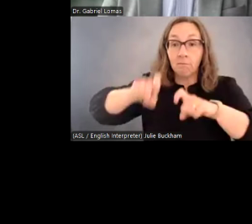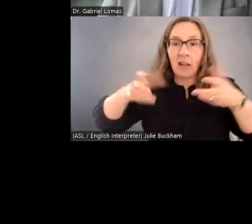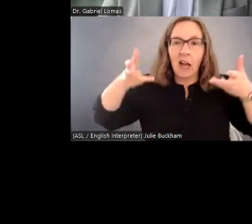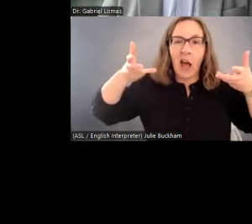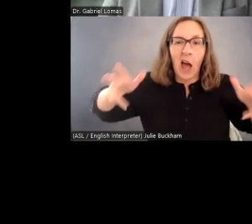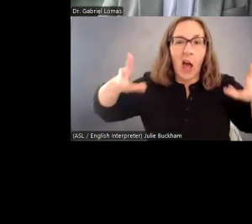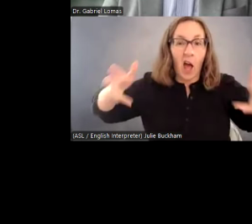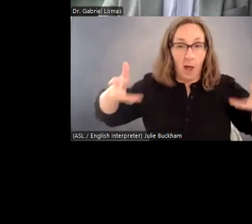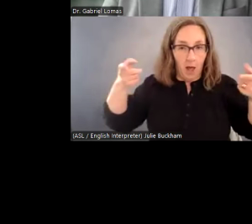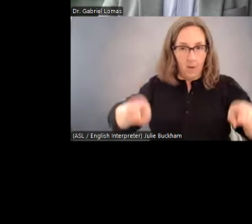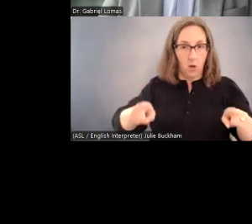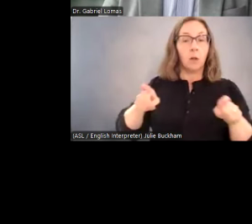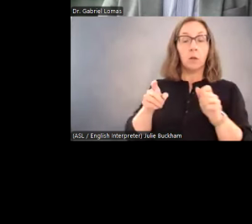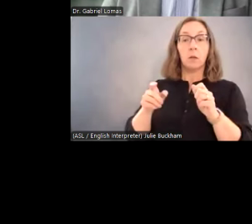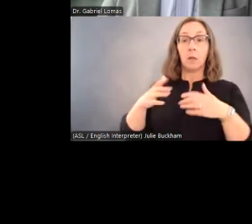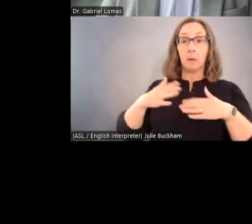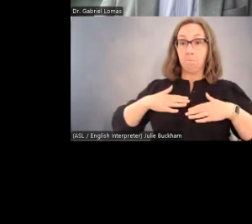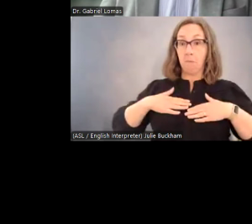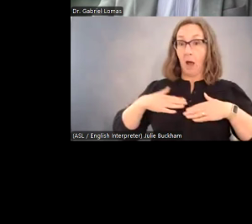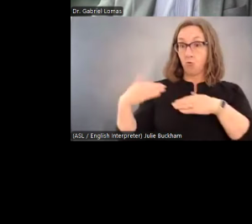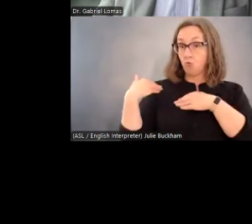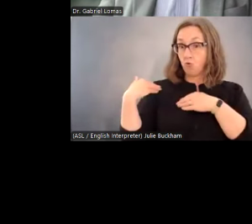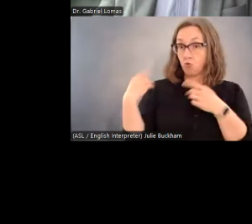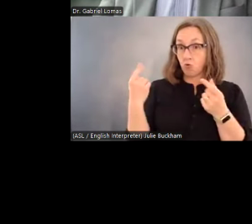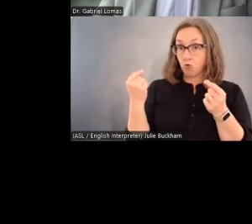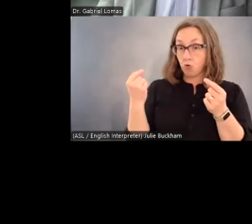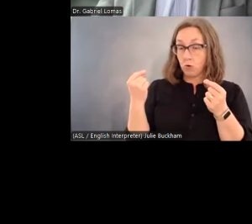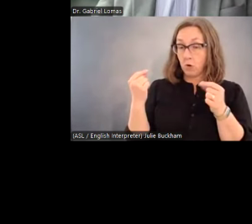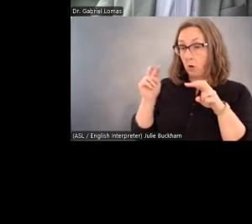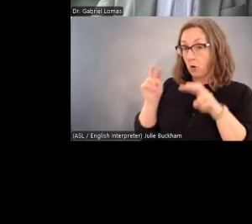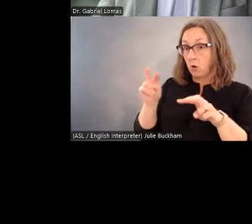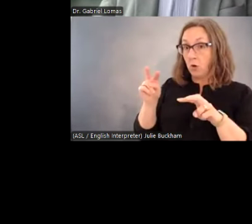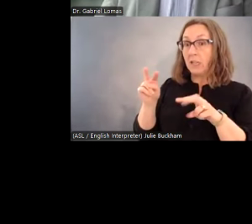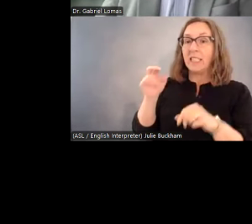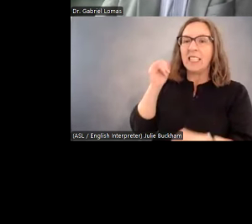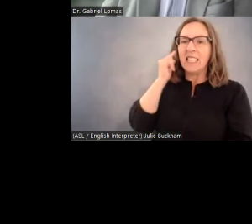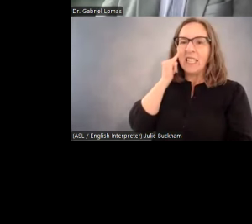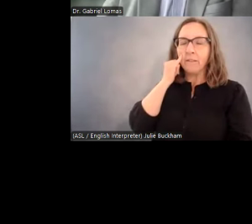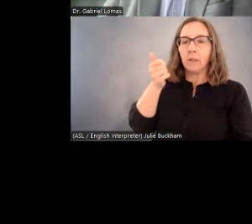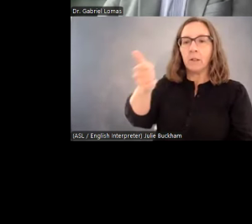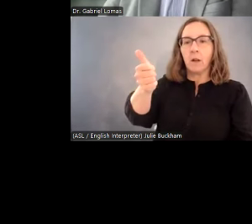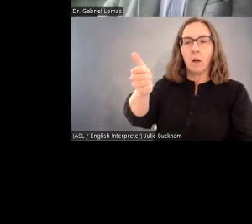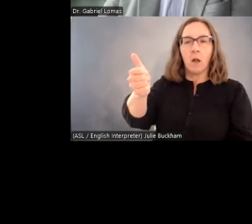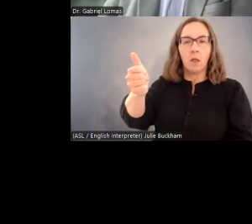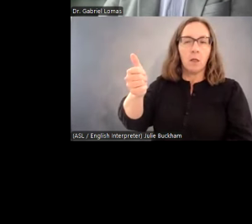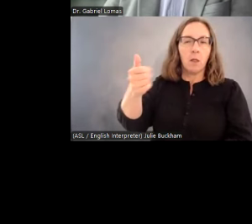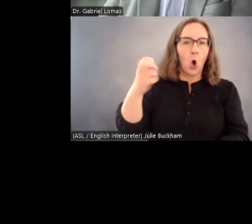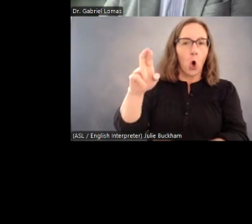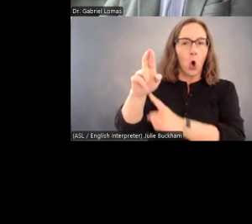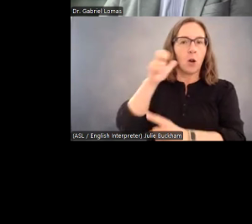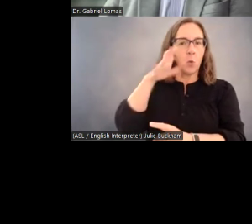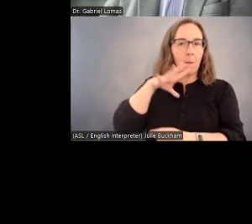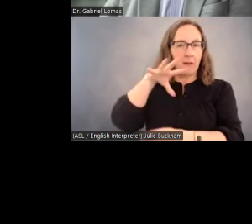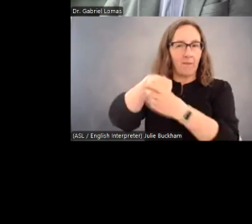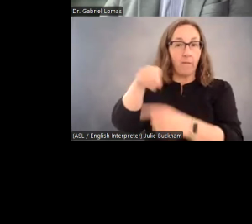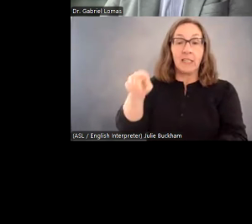individual, and my role was to determine if her lack of communication that was provided